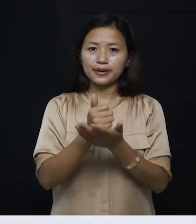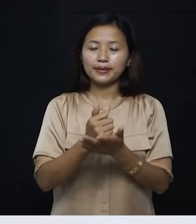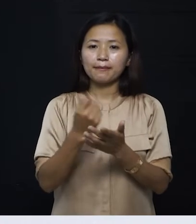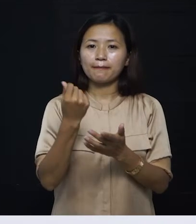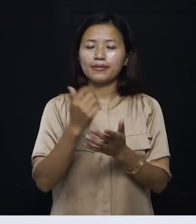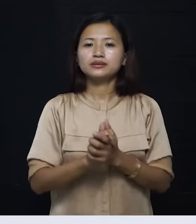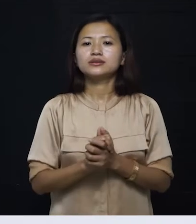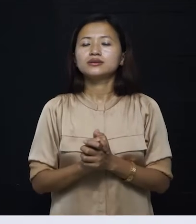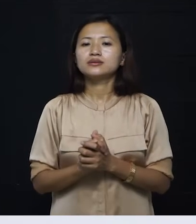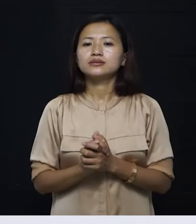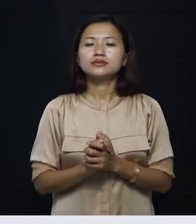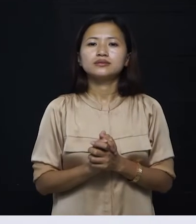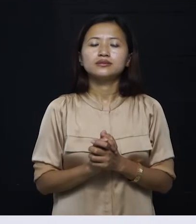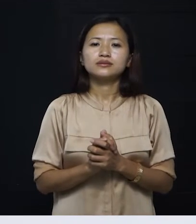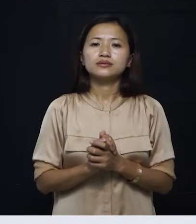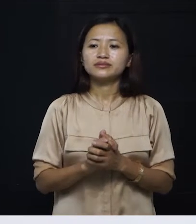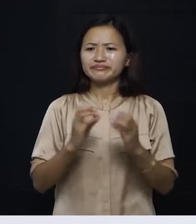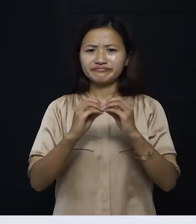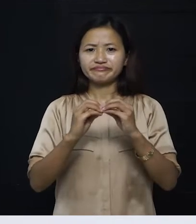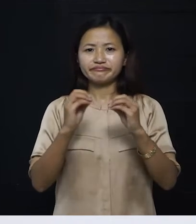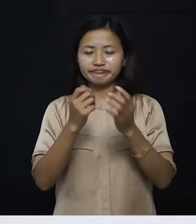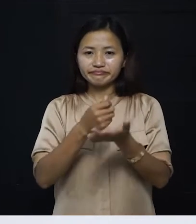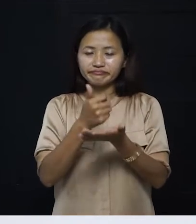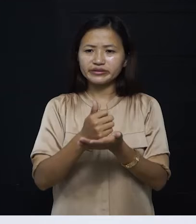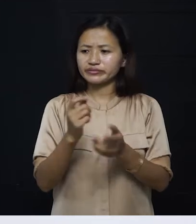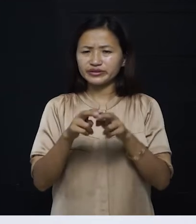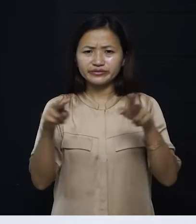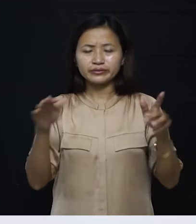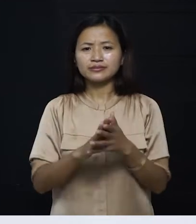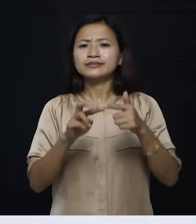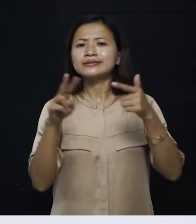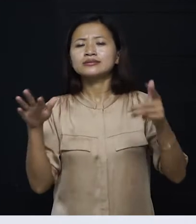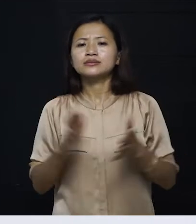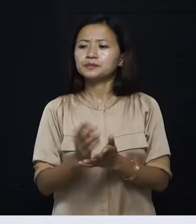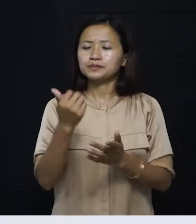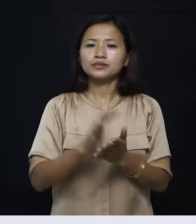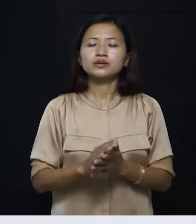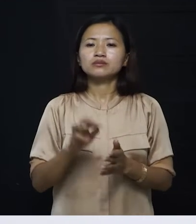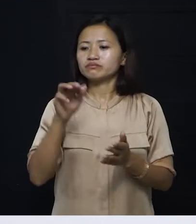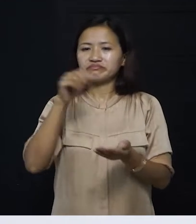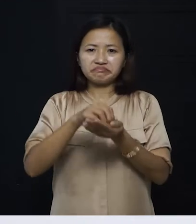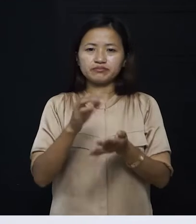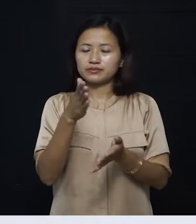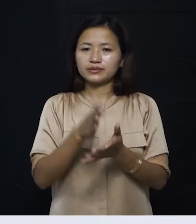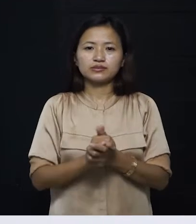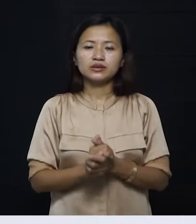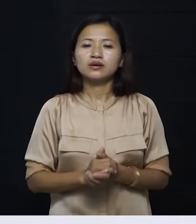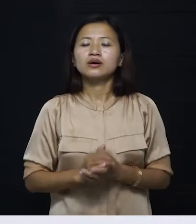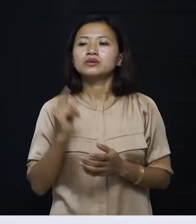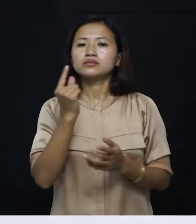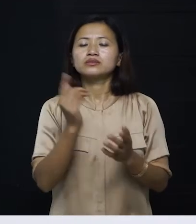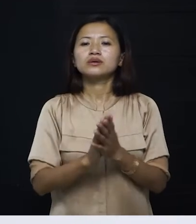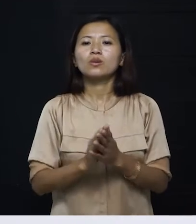is like, it doesn't mean that the bank has different type of money or they use different type of money, isn't? That is not what we meant here. Okay, here when